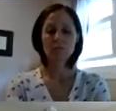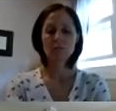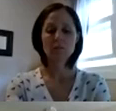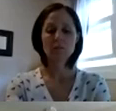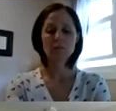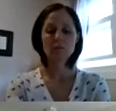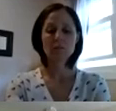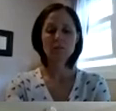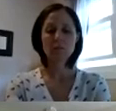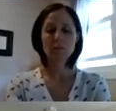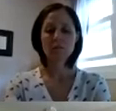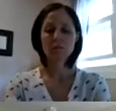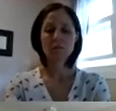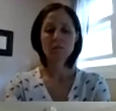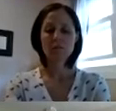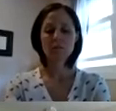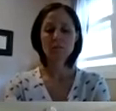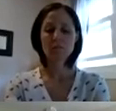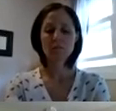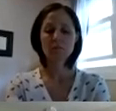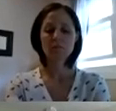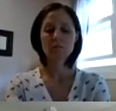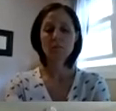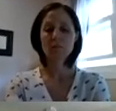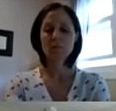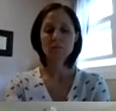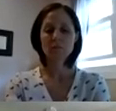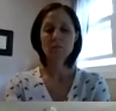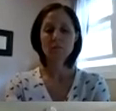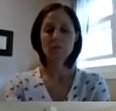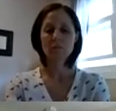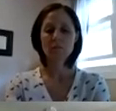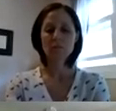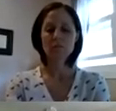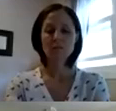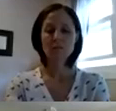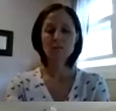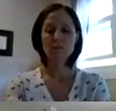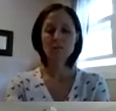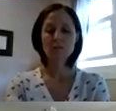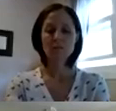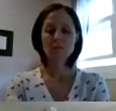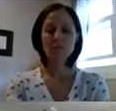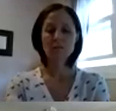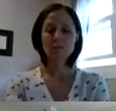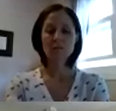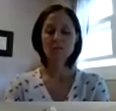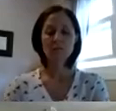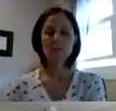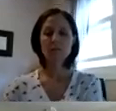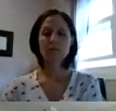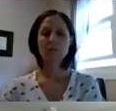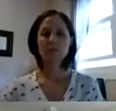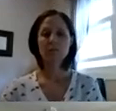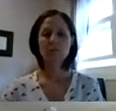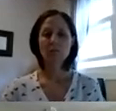as she follows up with her process. So we do want to pause for any questions that anybody has about this program. We'll